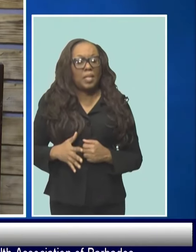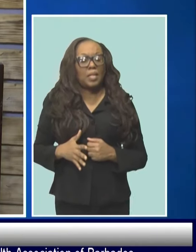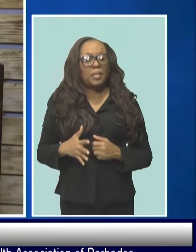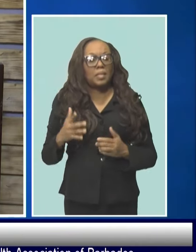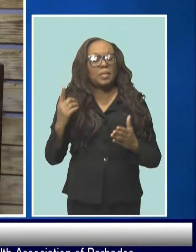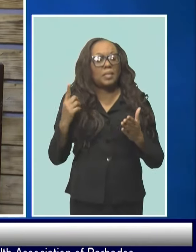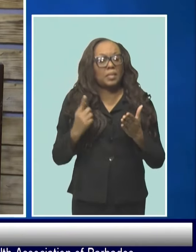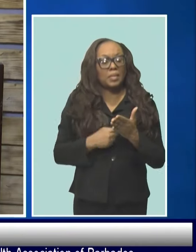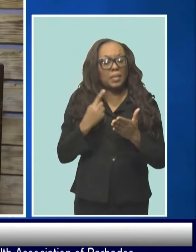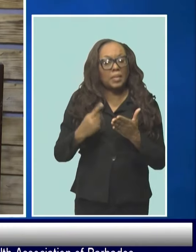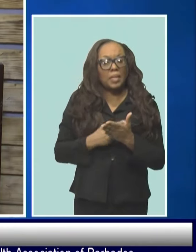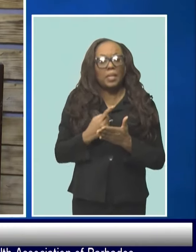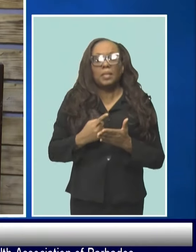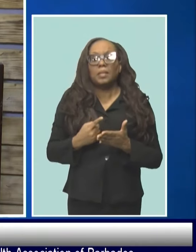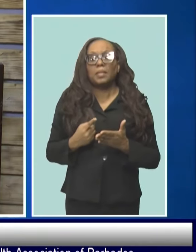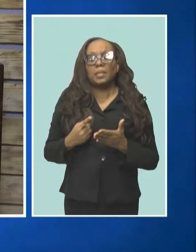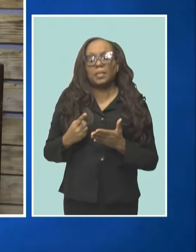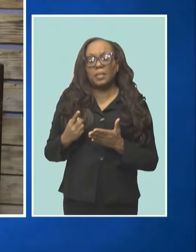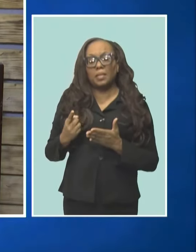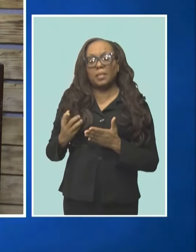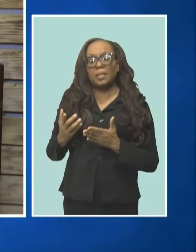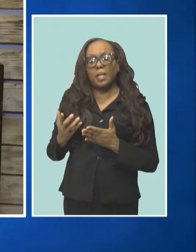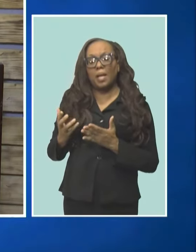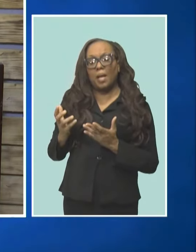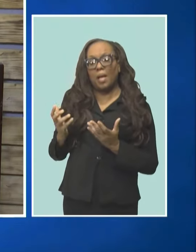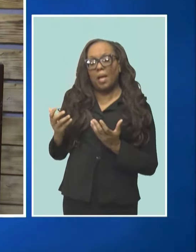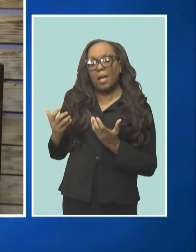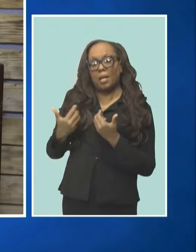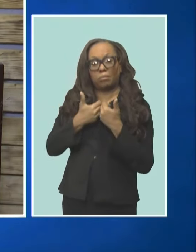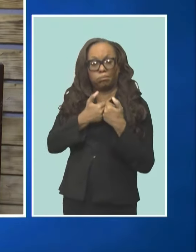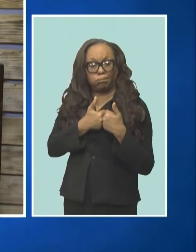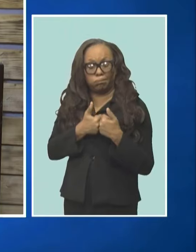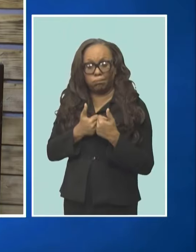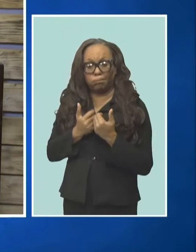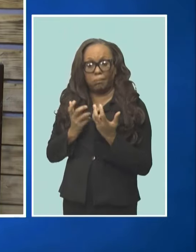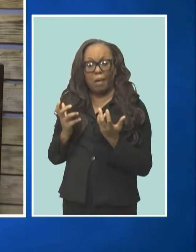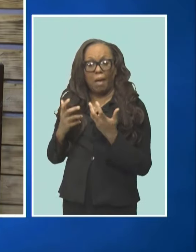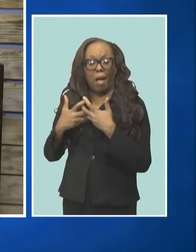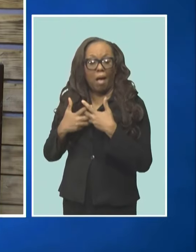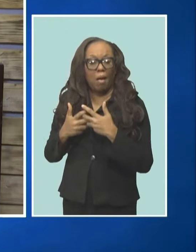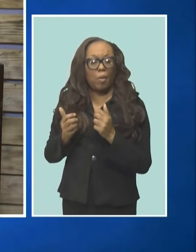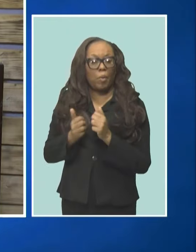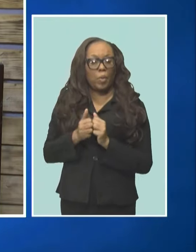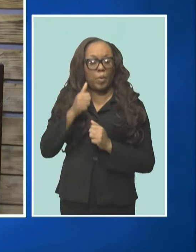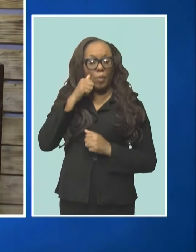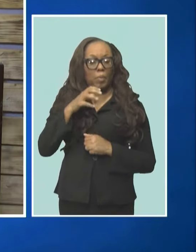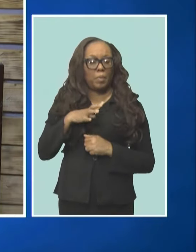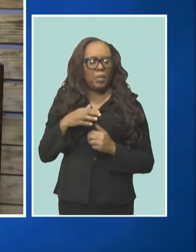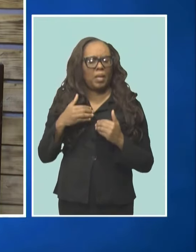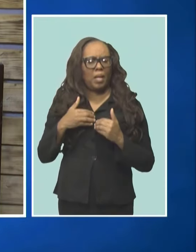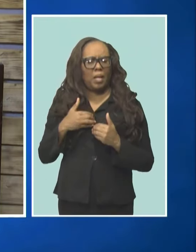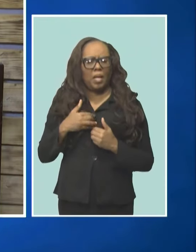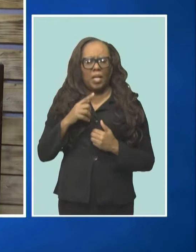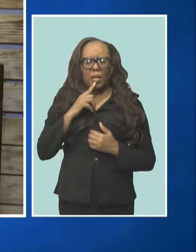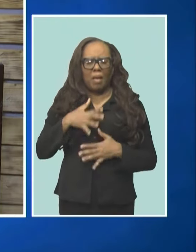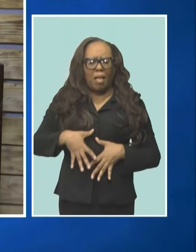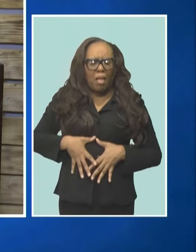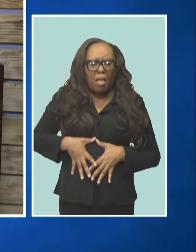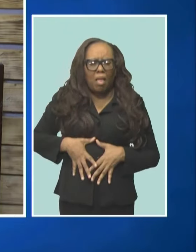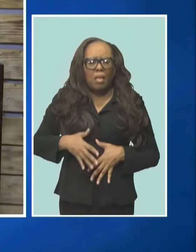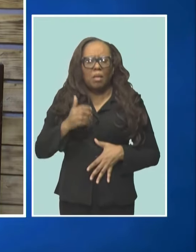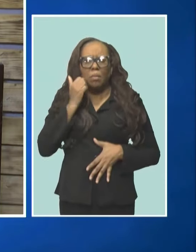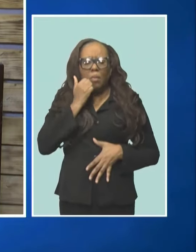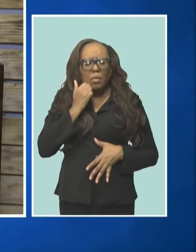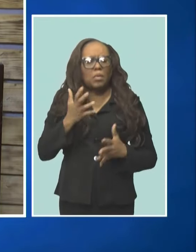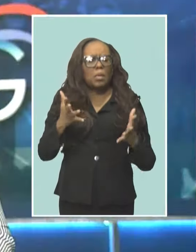that have gynecological conditions. So the education is definitely there for the boys, and our team this year is to engage,